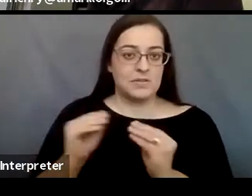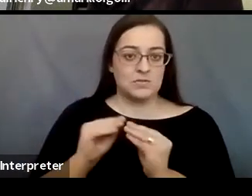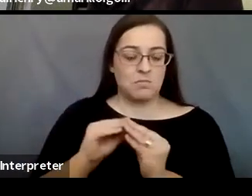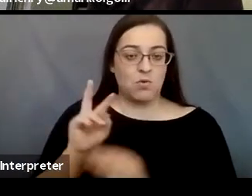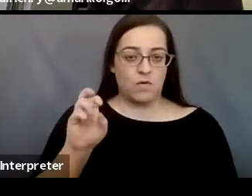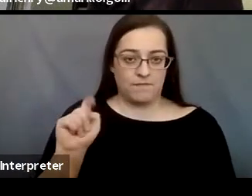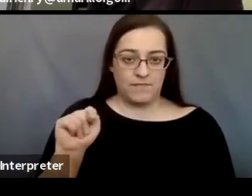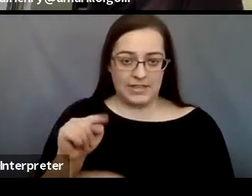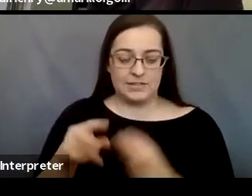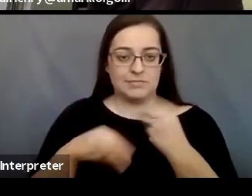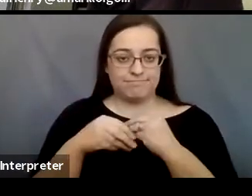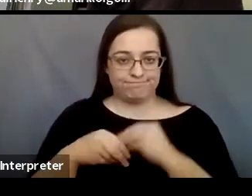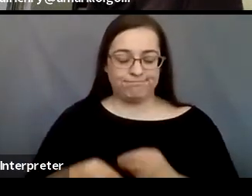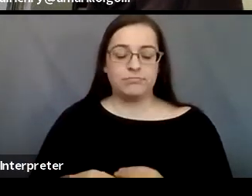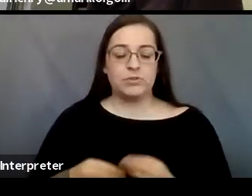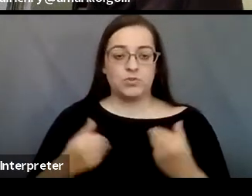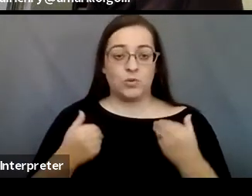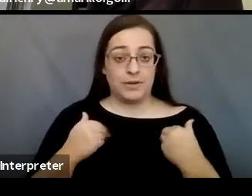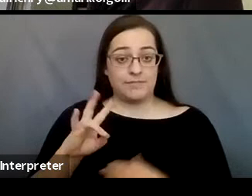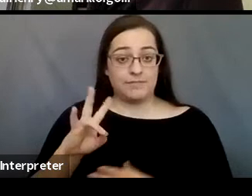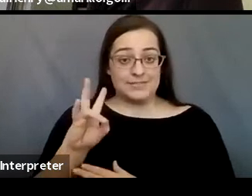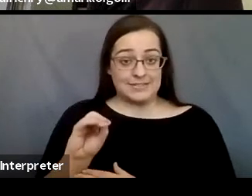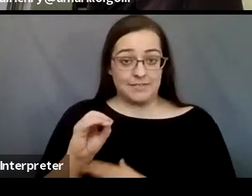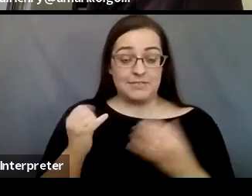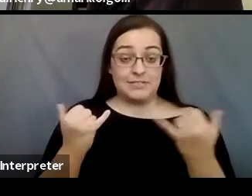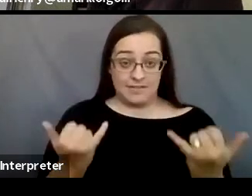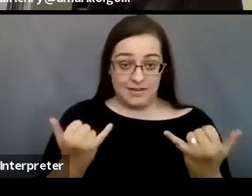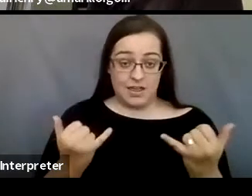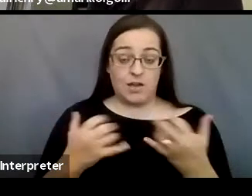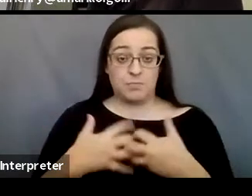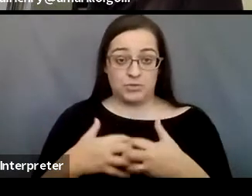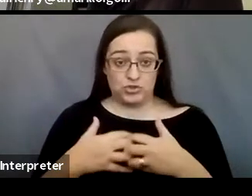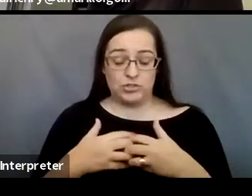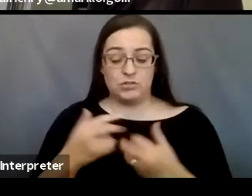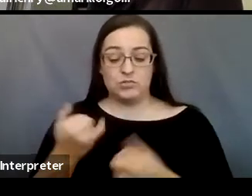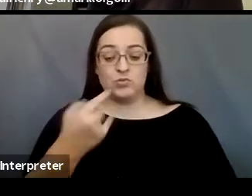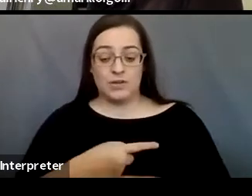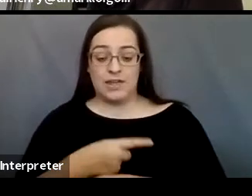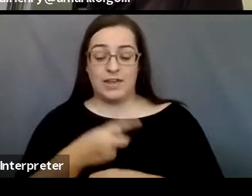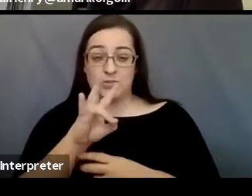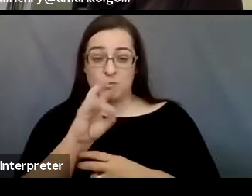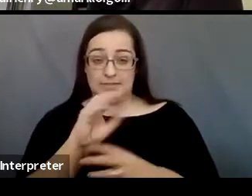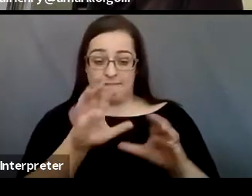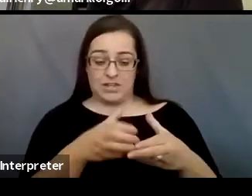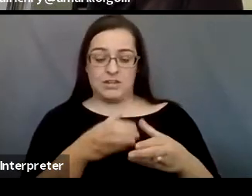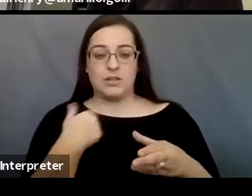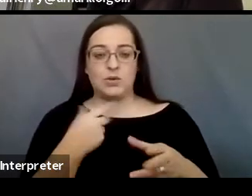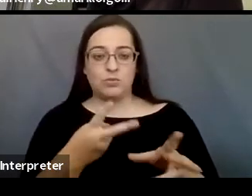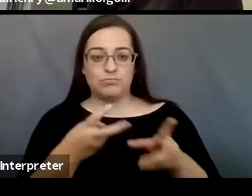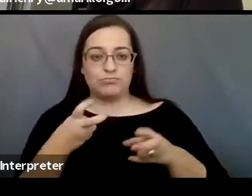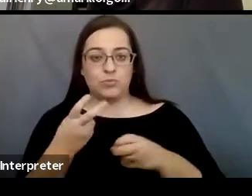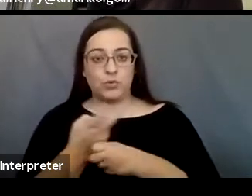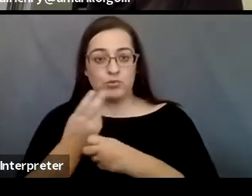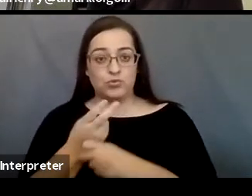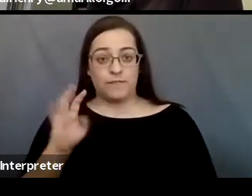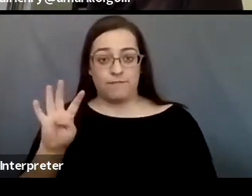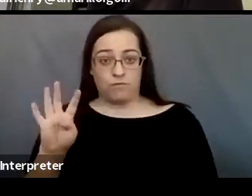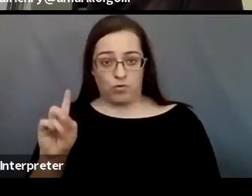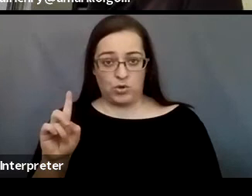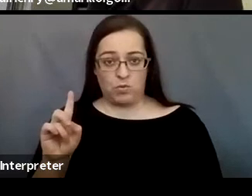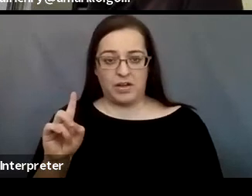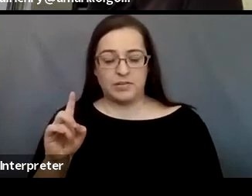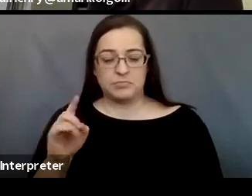very helpful in terms of giving us additional vents. Today, out of those 70, we're using 41, so right